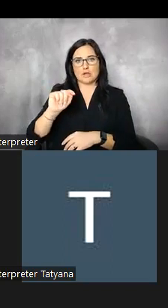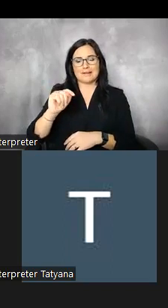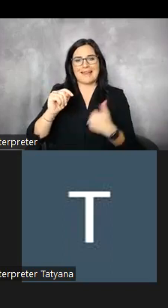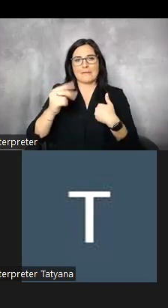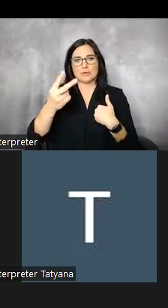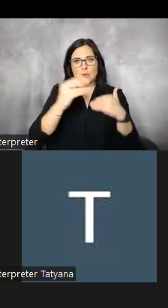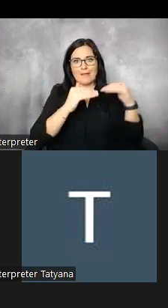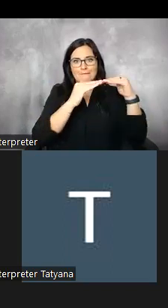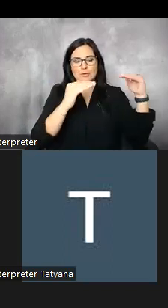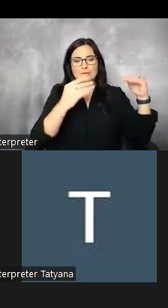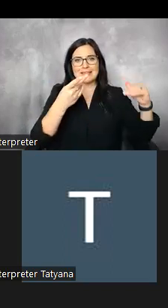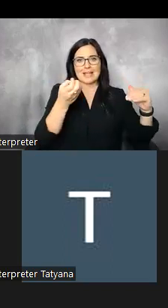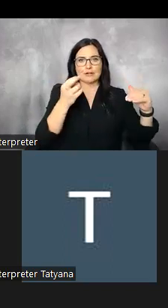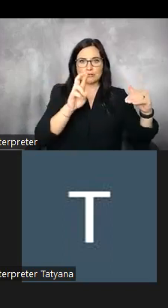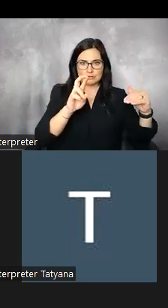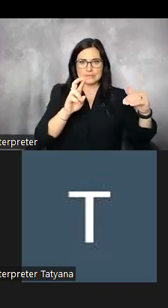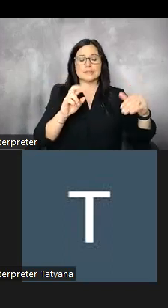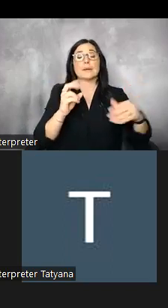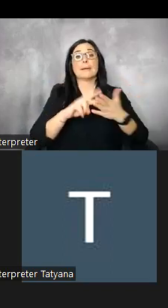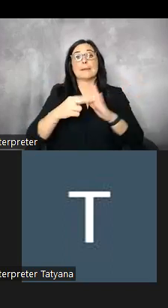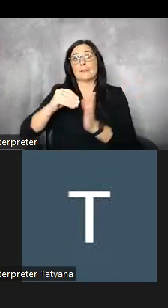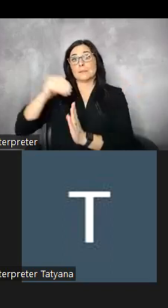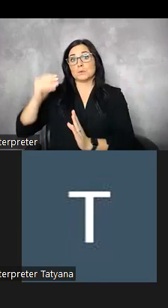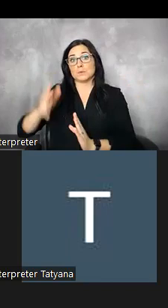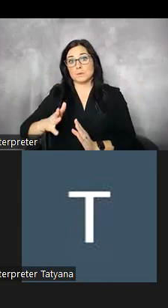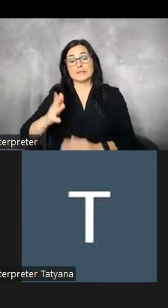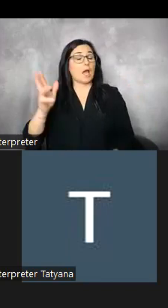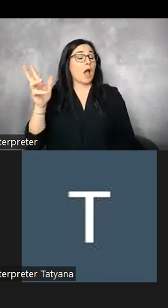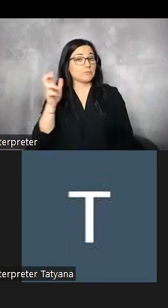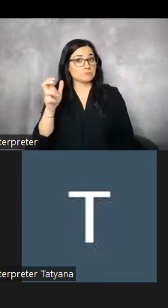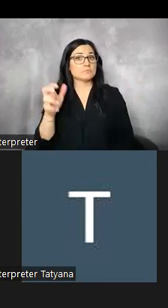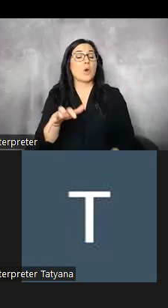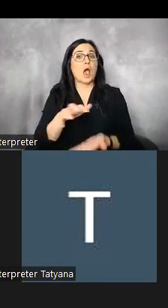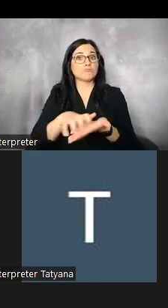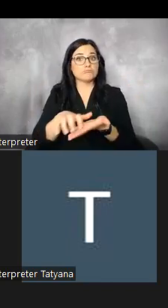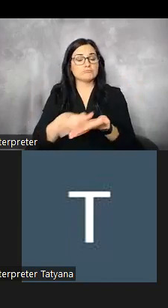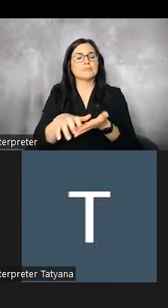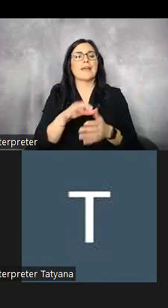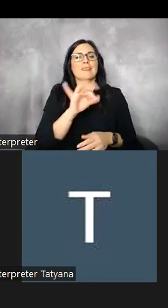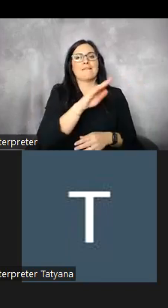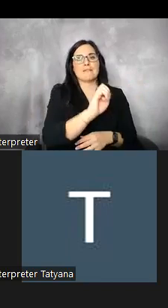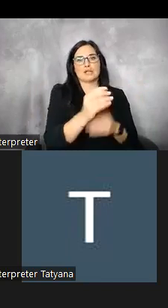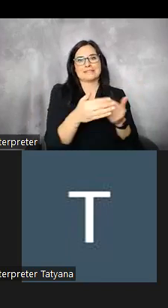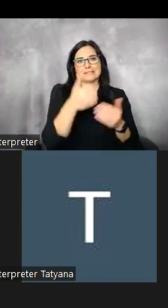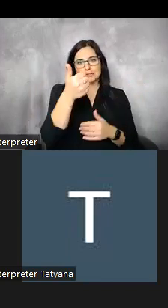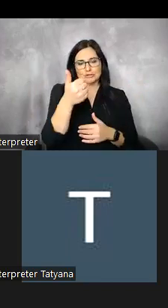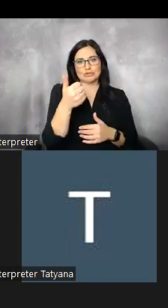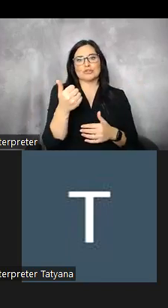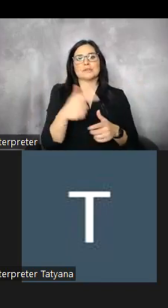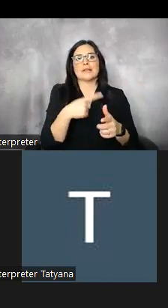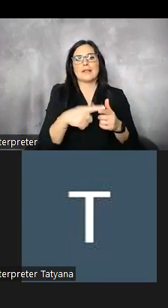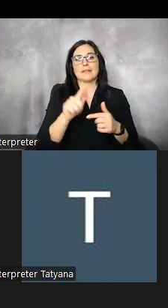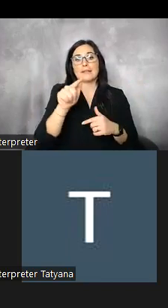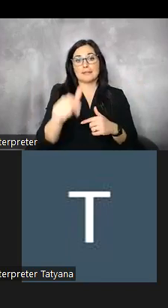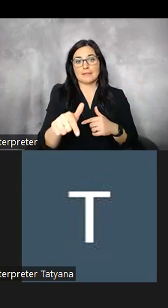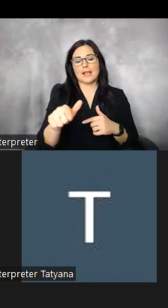We do page numbers so that students can actually navigate the file a little bit easier. And then usually we will split out additionals into